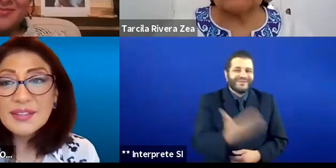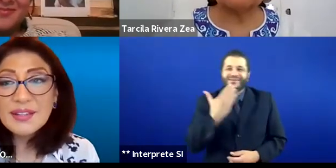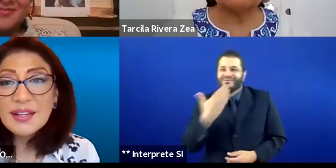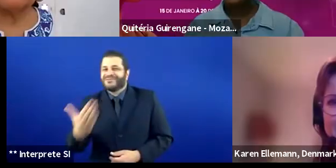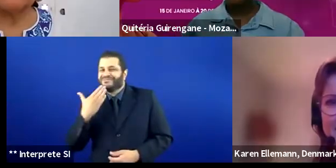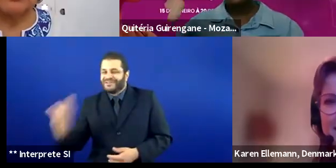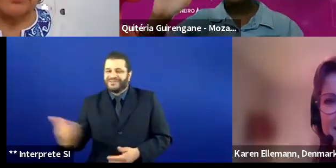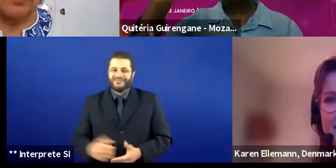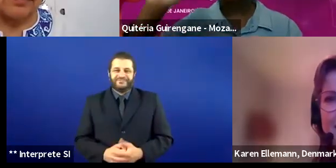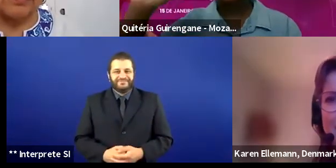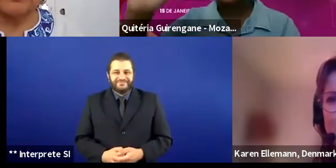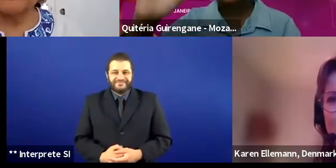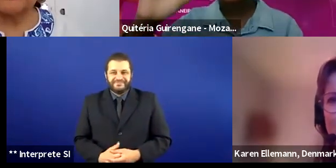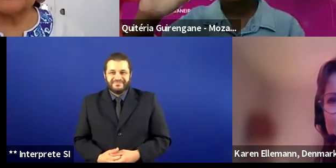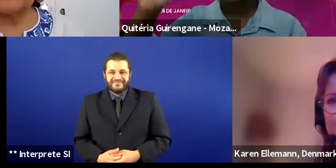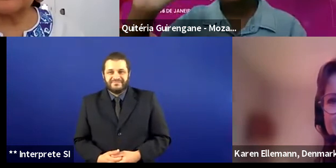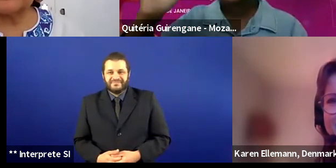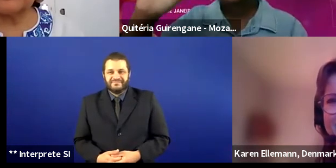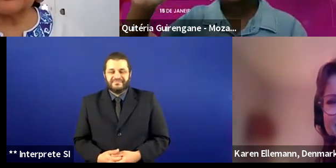much. Gracias.